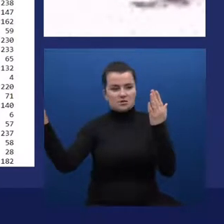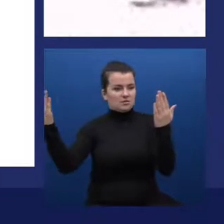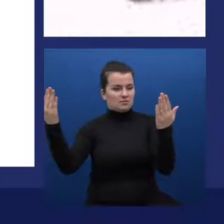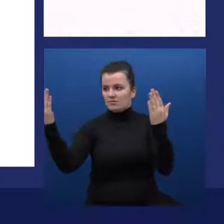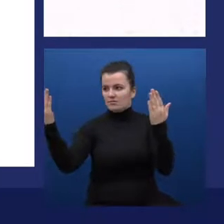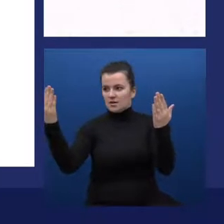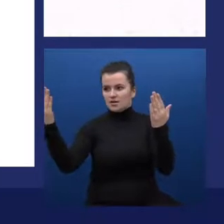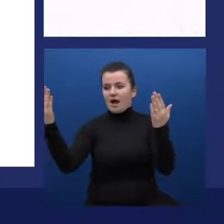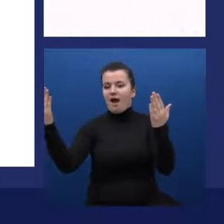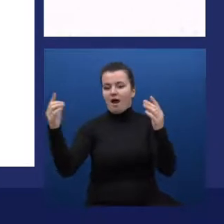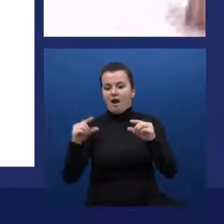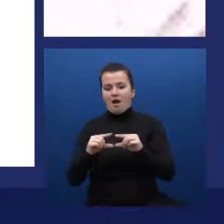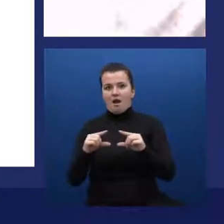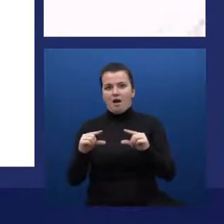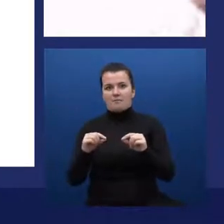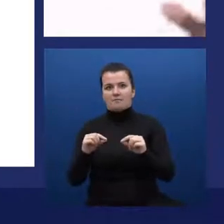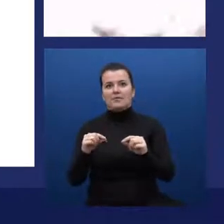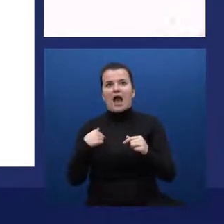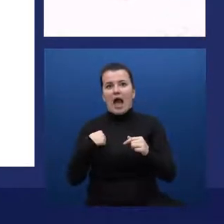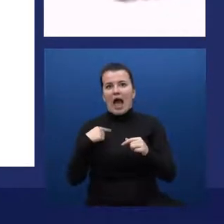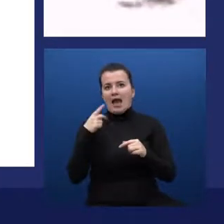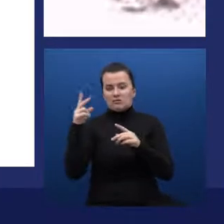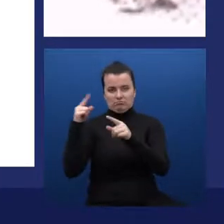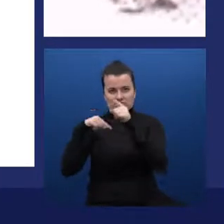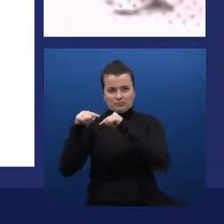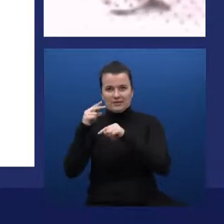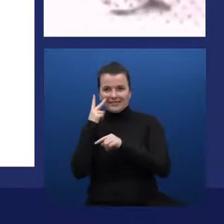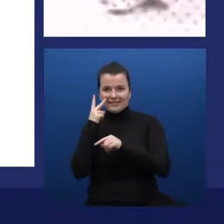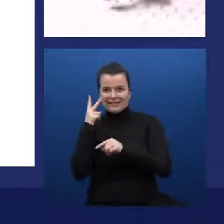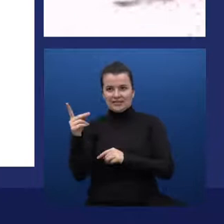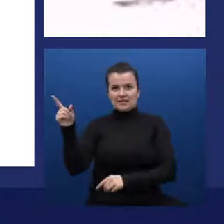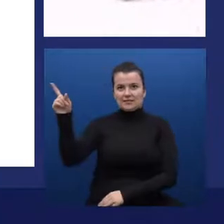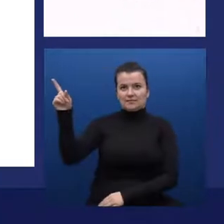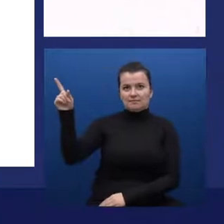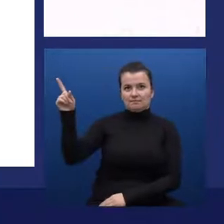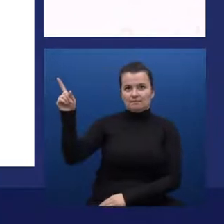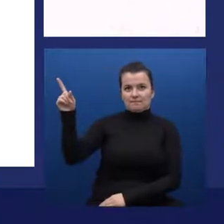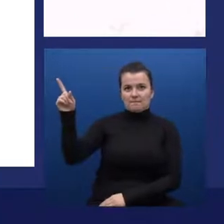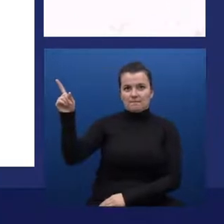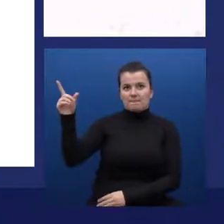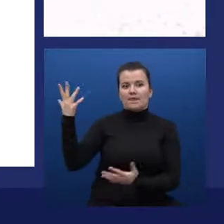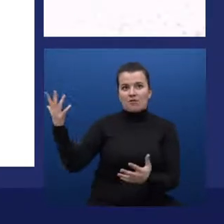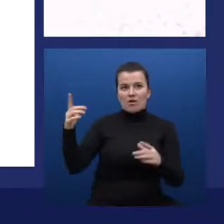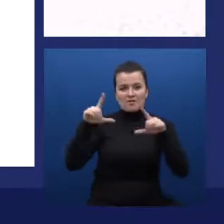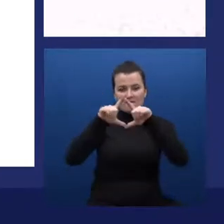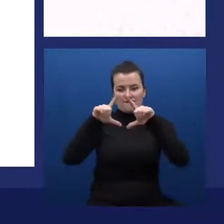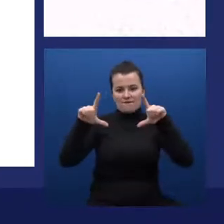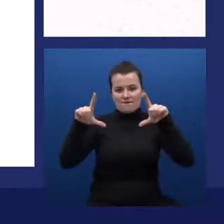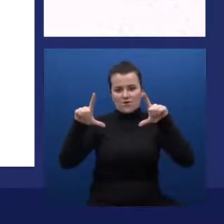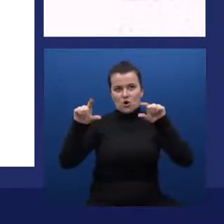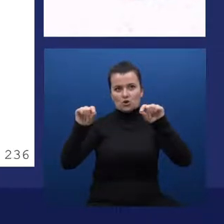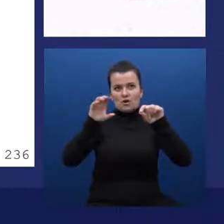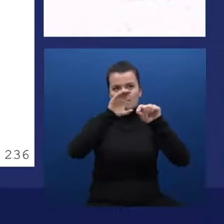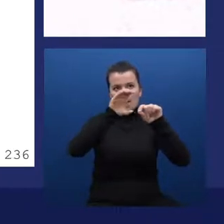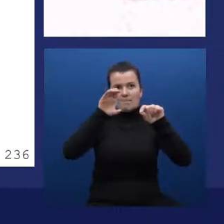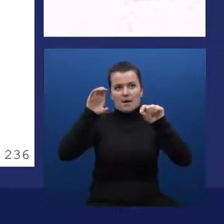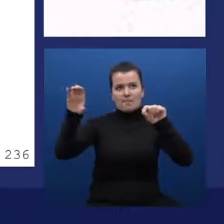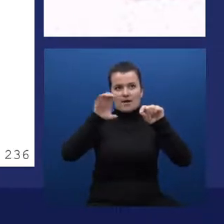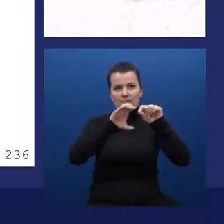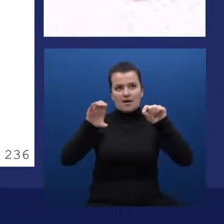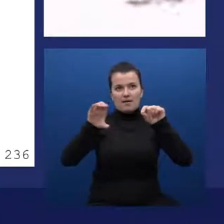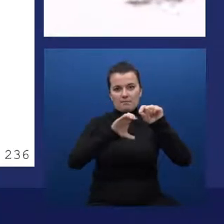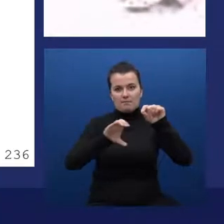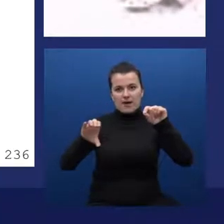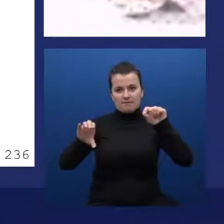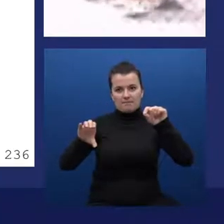you to construct it this way, okay? So let me show you how it works. So here is a picture that's clearly darker at the top. Whenever